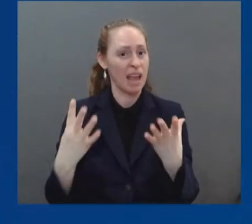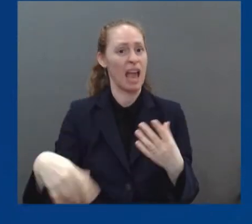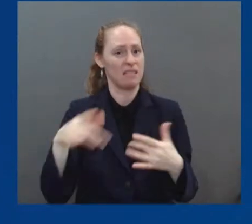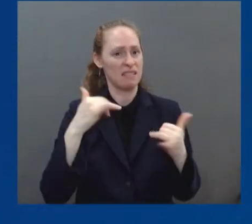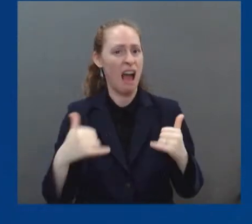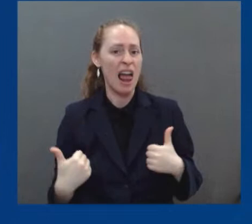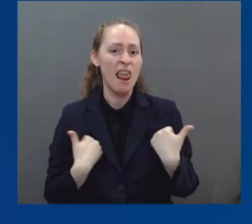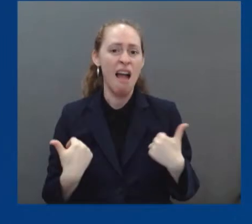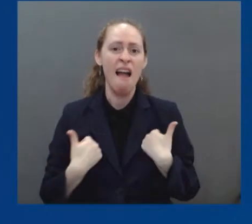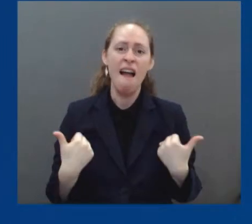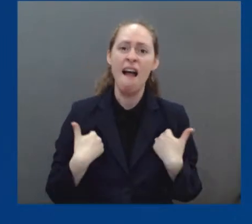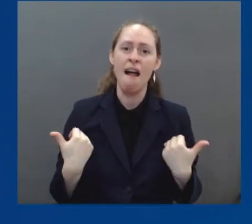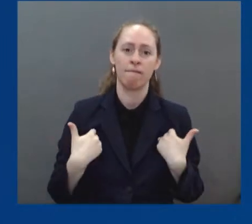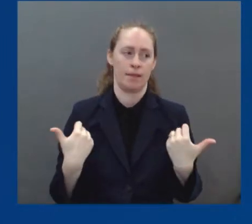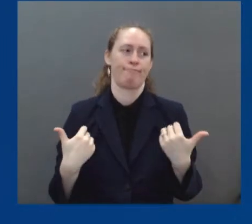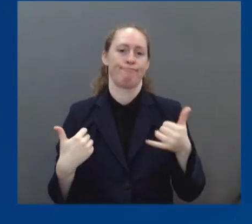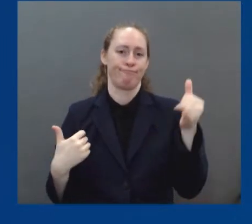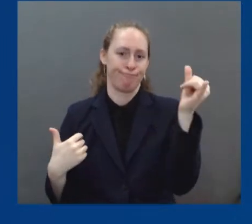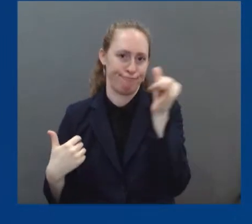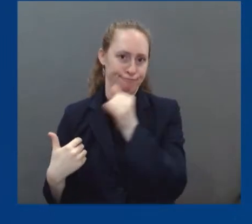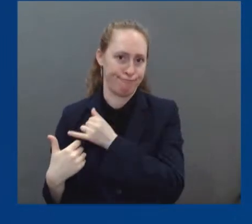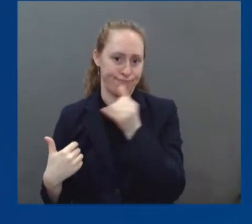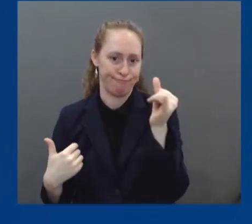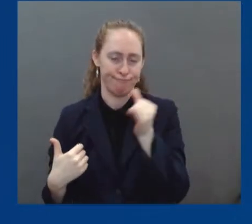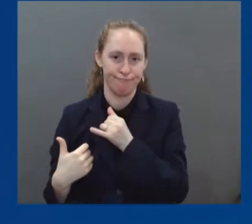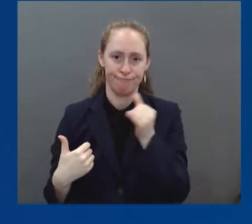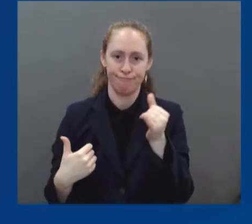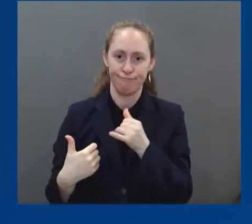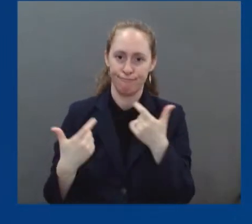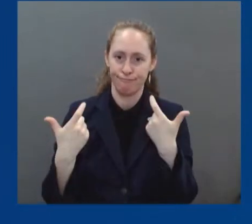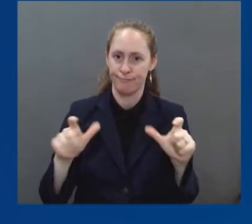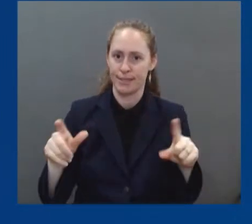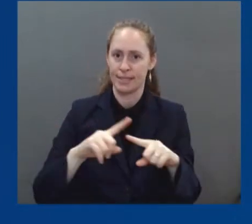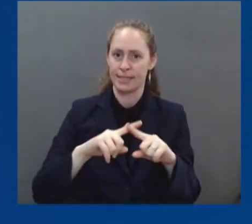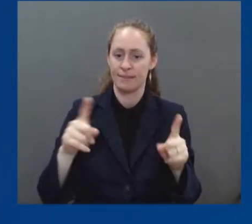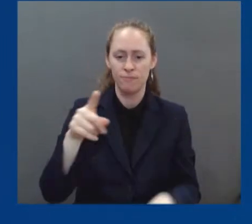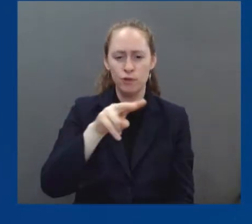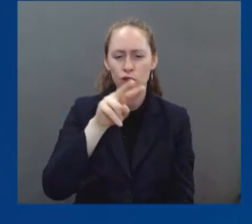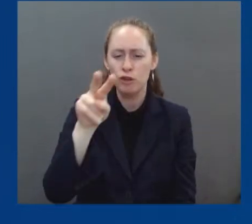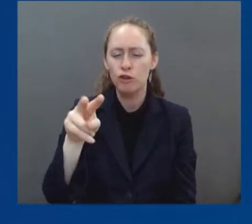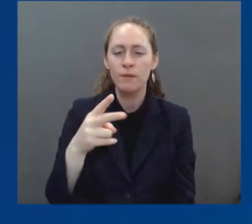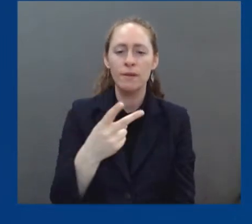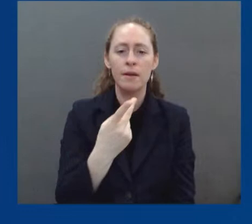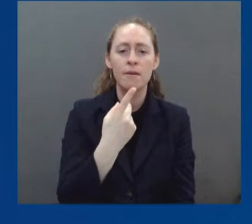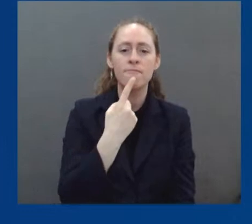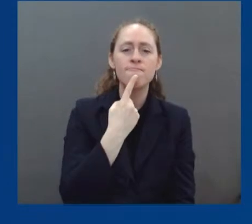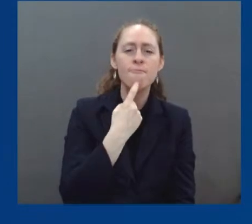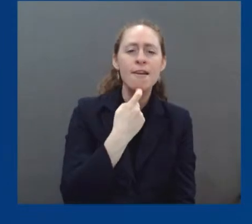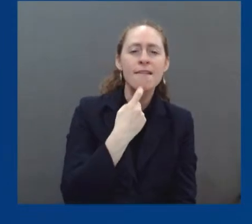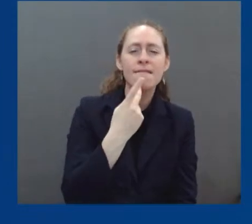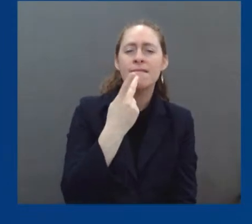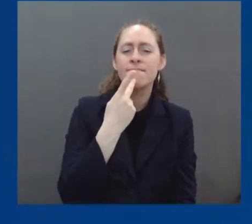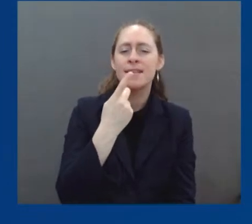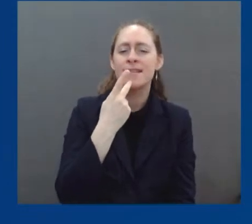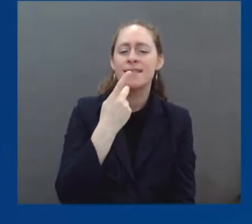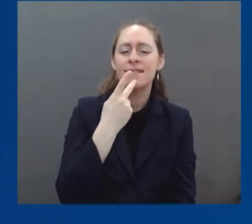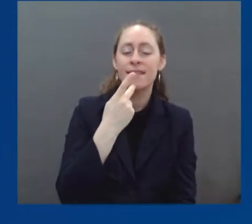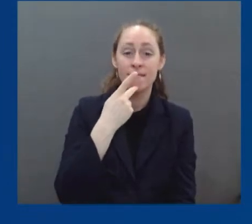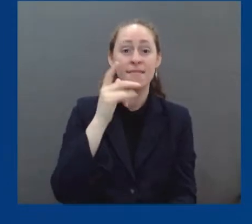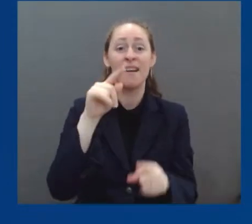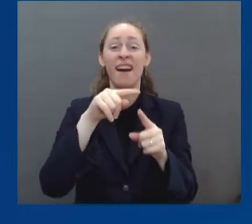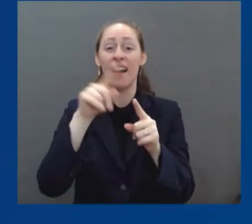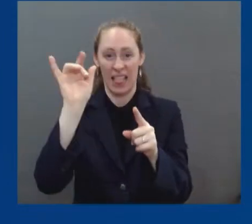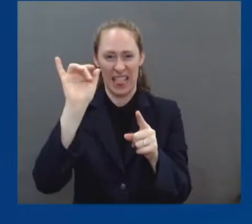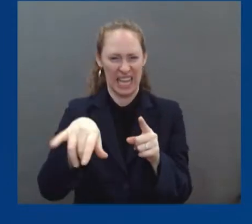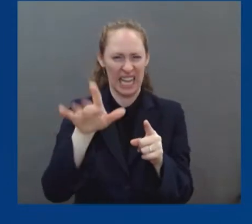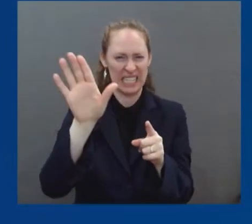here in the pink red the first booster, namely a third dose, and then in the lighter blue color, you look